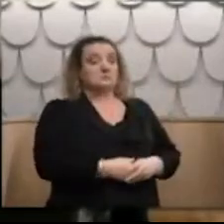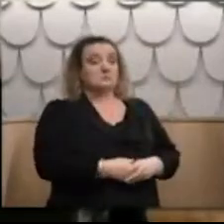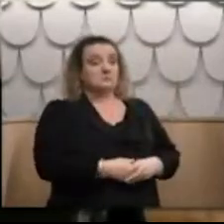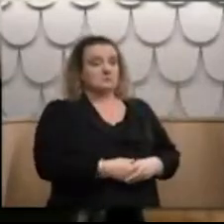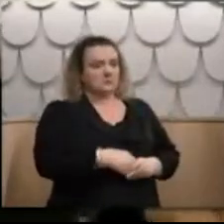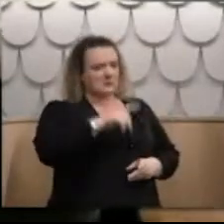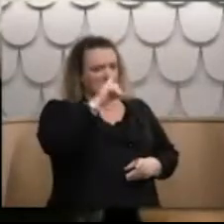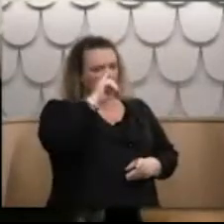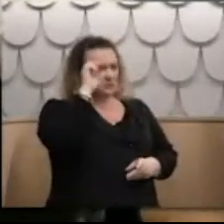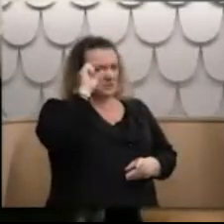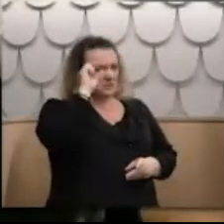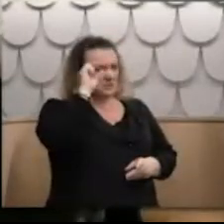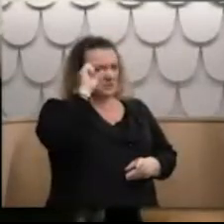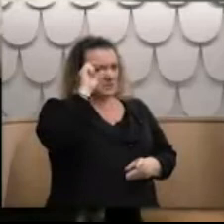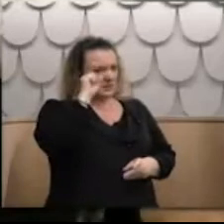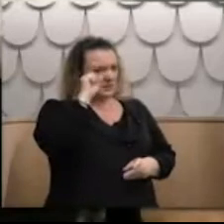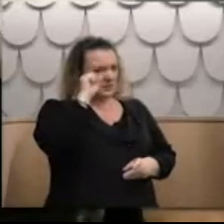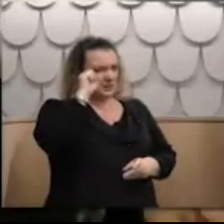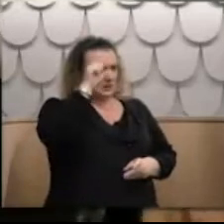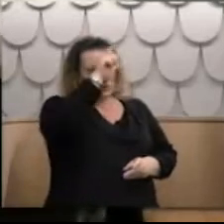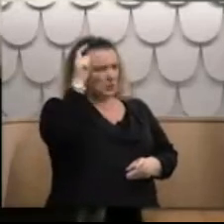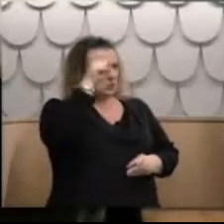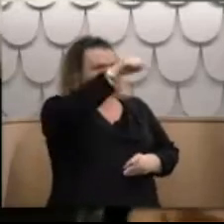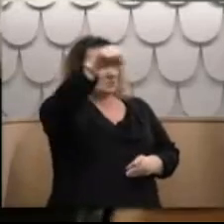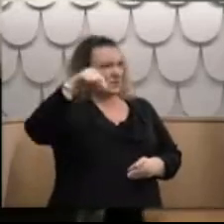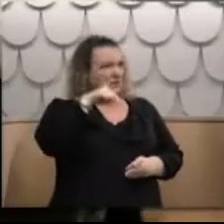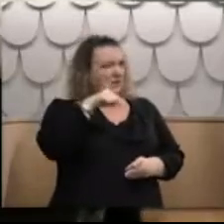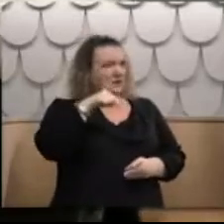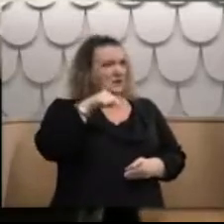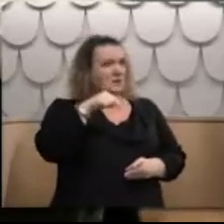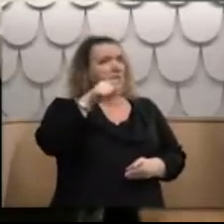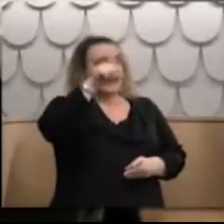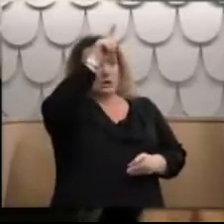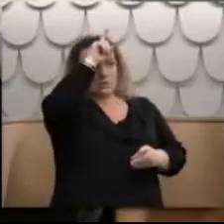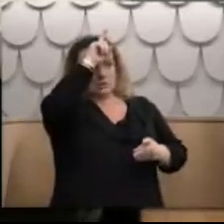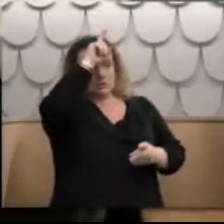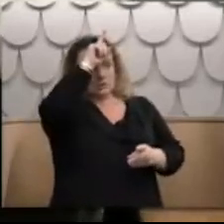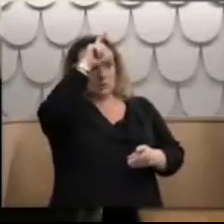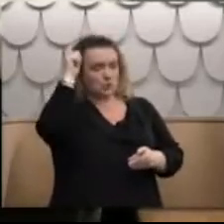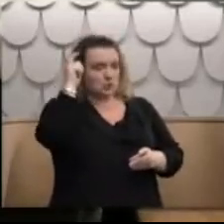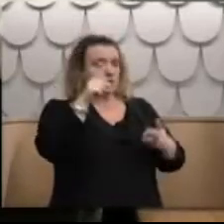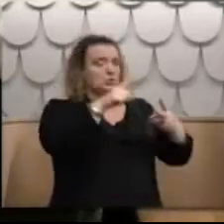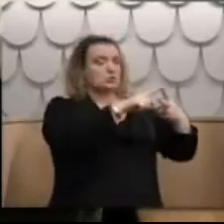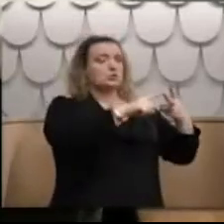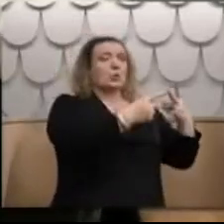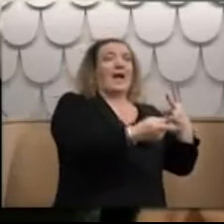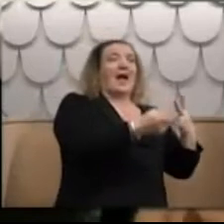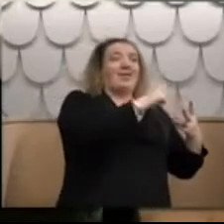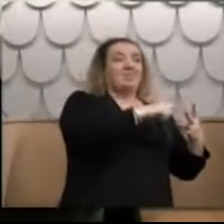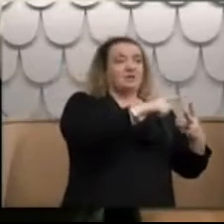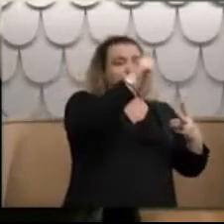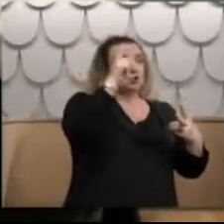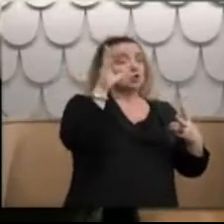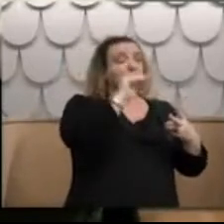I can't remember the nurse, but Howard Lawrence was there, and there was two nurses from Maximum Block, because that's where they gave me the injection,